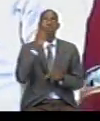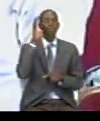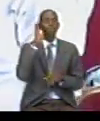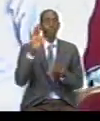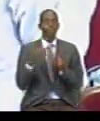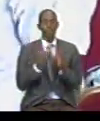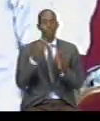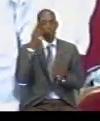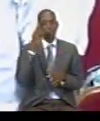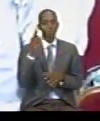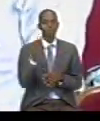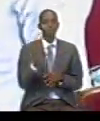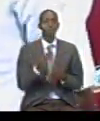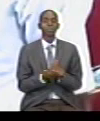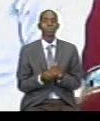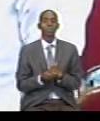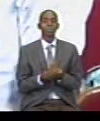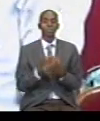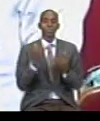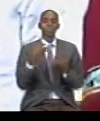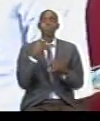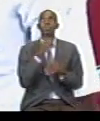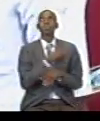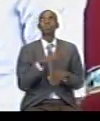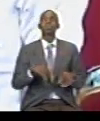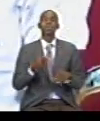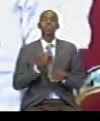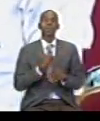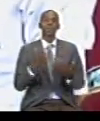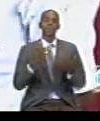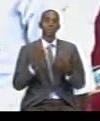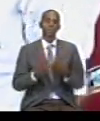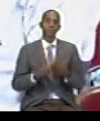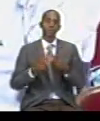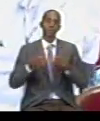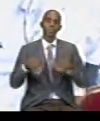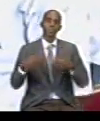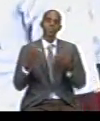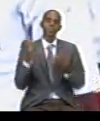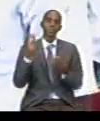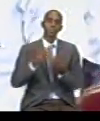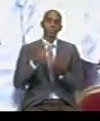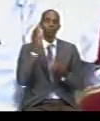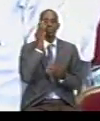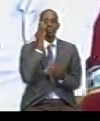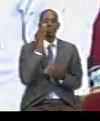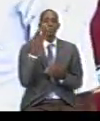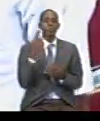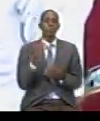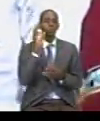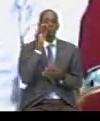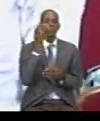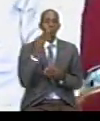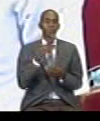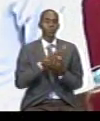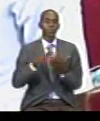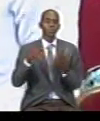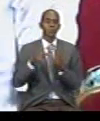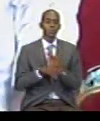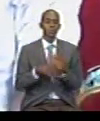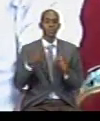you. Lord, I want to bear fruit, the fruit of righteousness, the fruit of